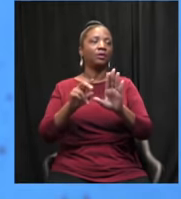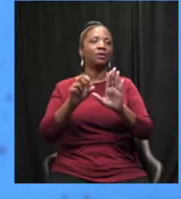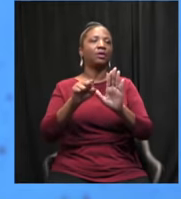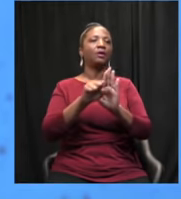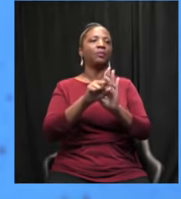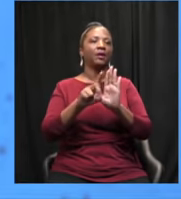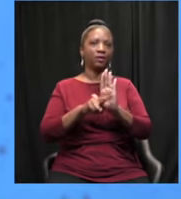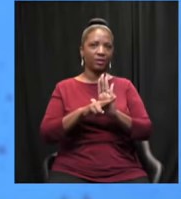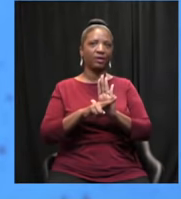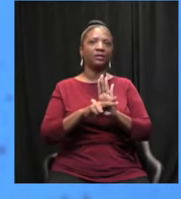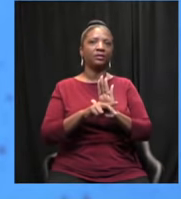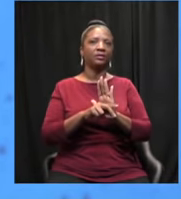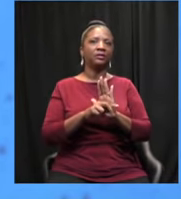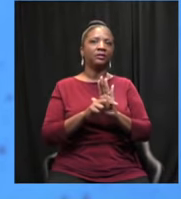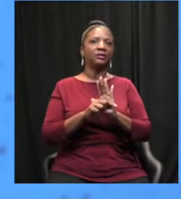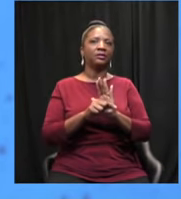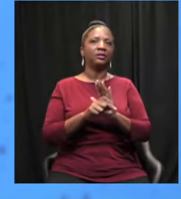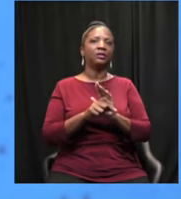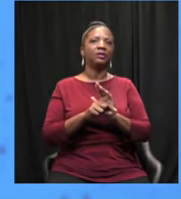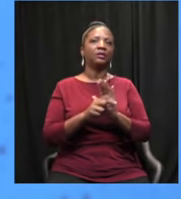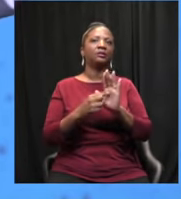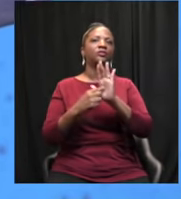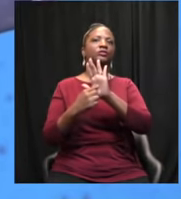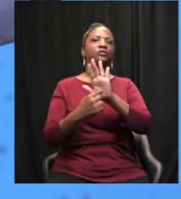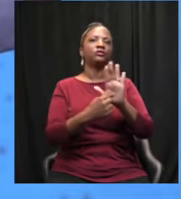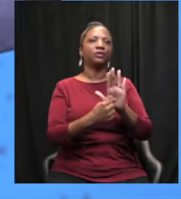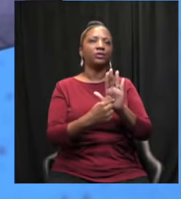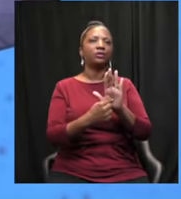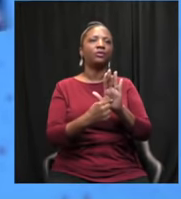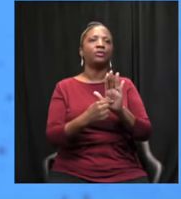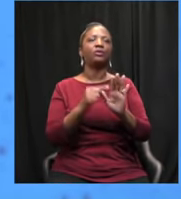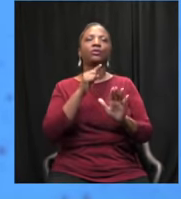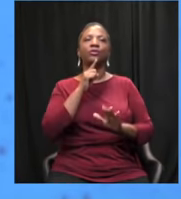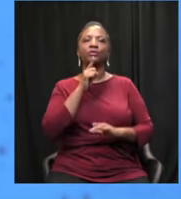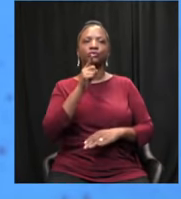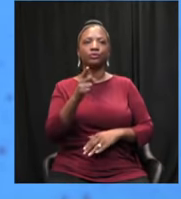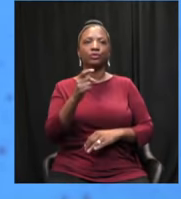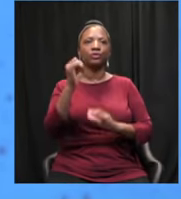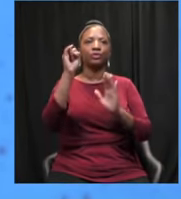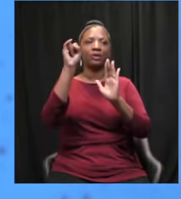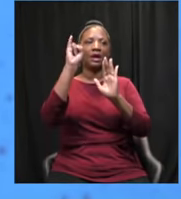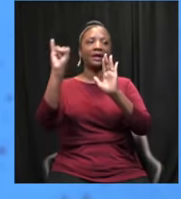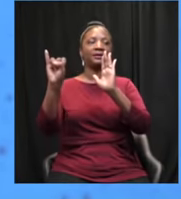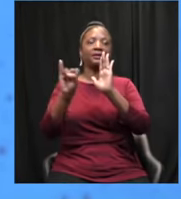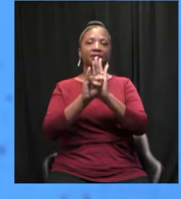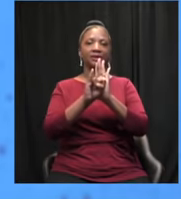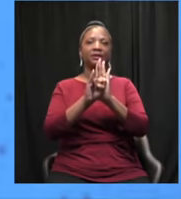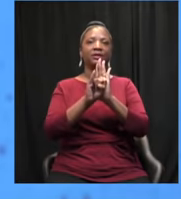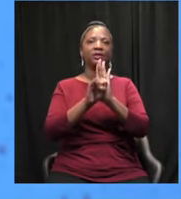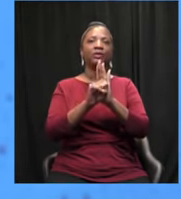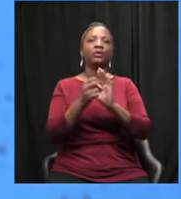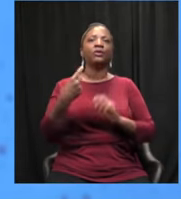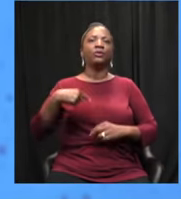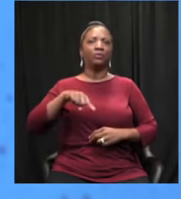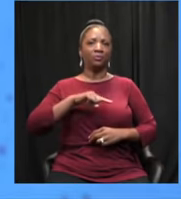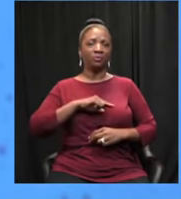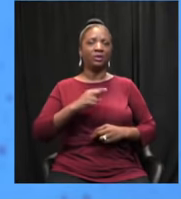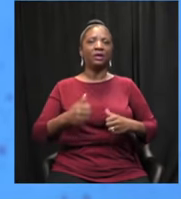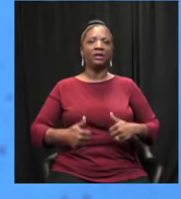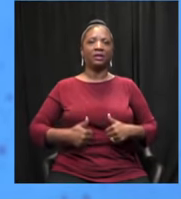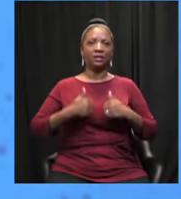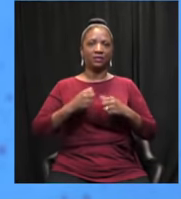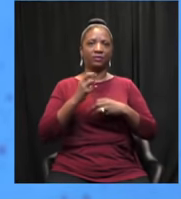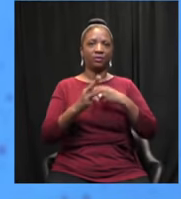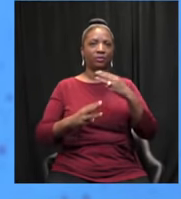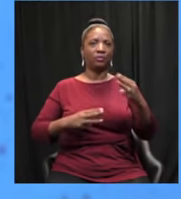to understand his true identity. Friends, even today, we live in a world that is saturated with idols